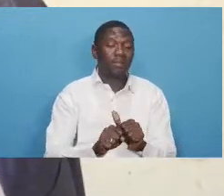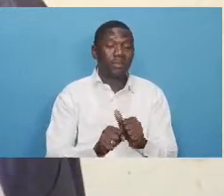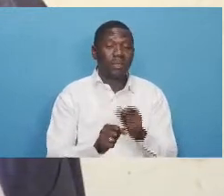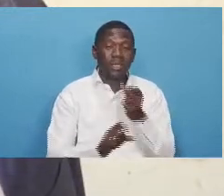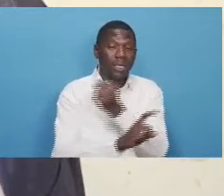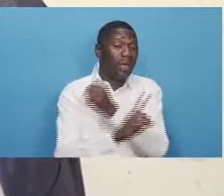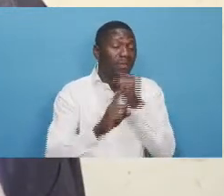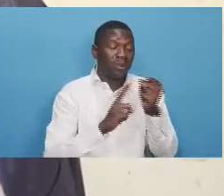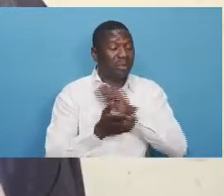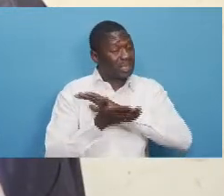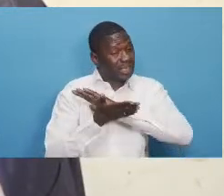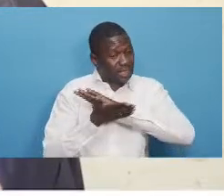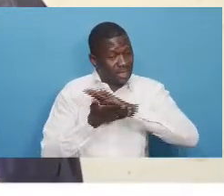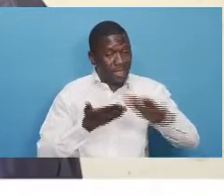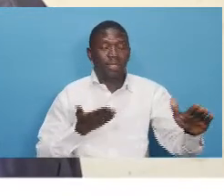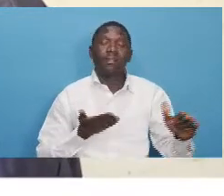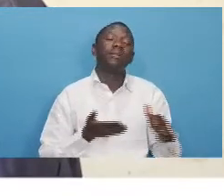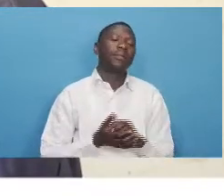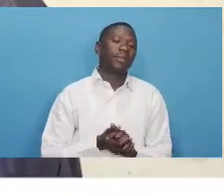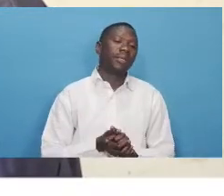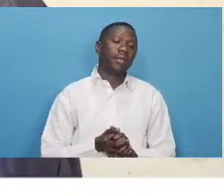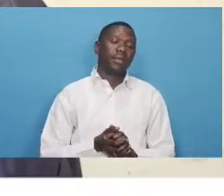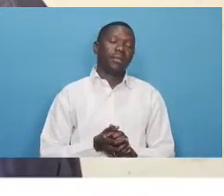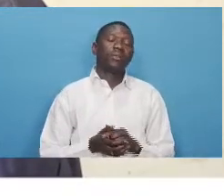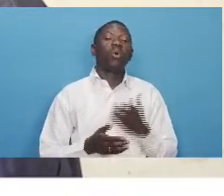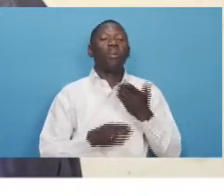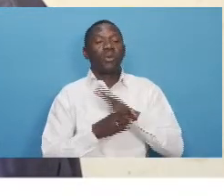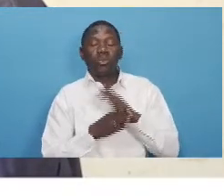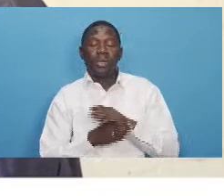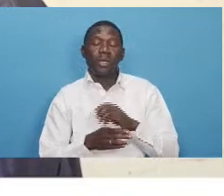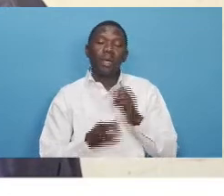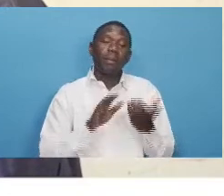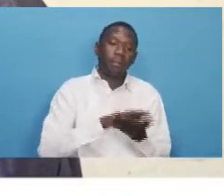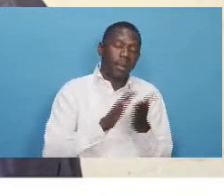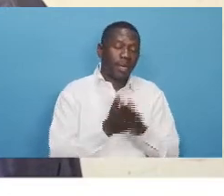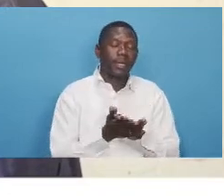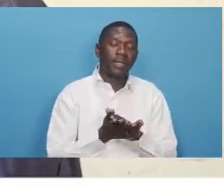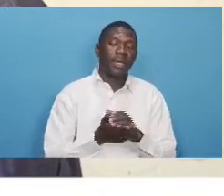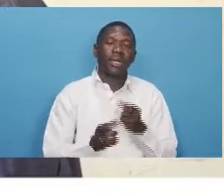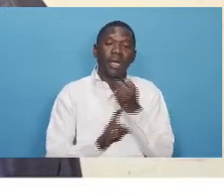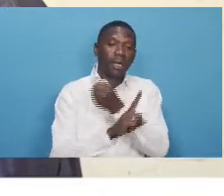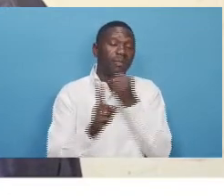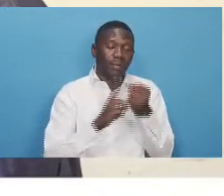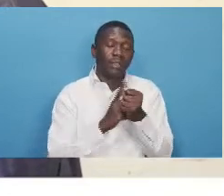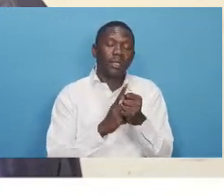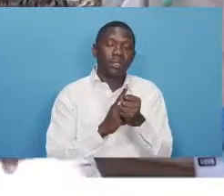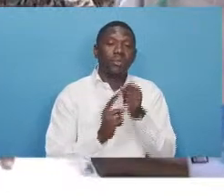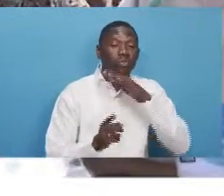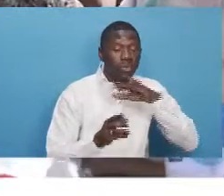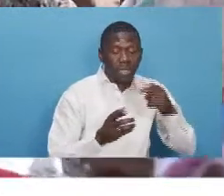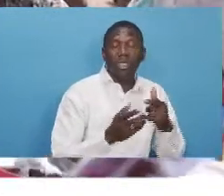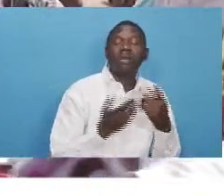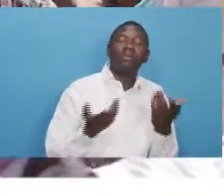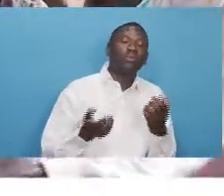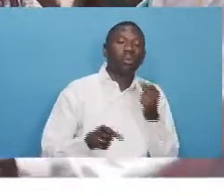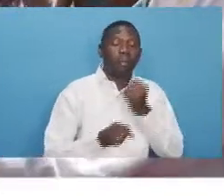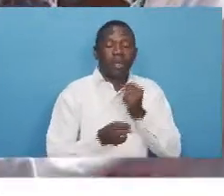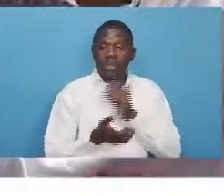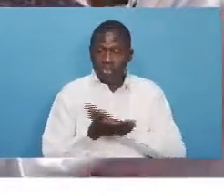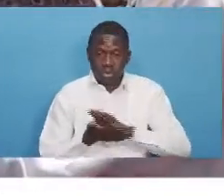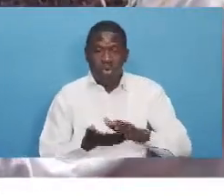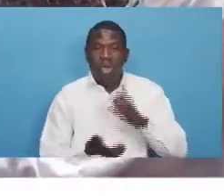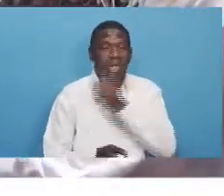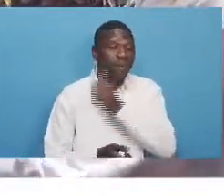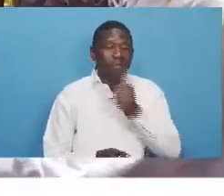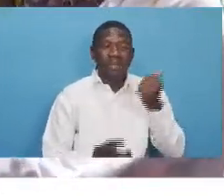made between the management, that's the market unit, and the environment and sanitation, to make sure that every